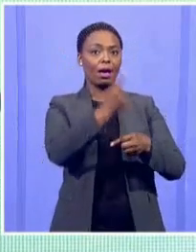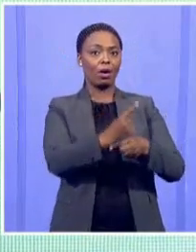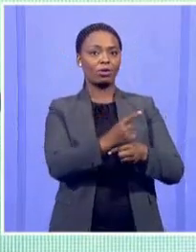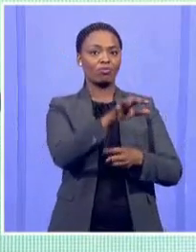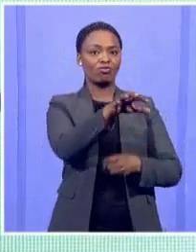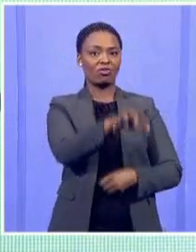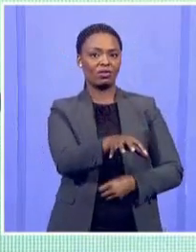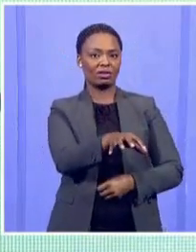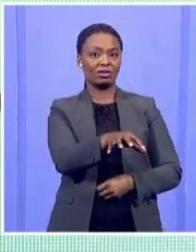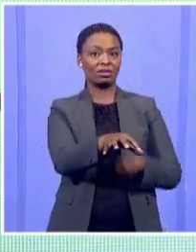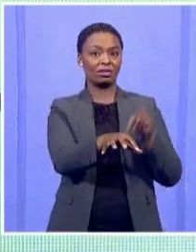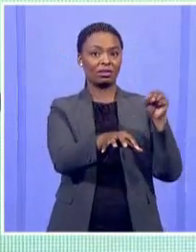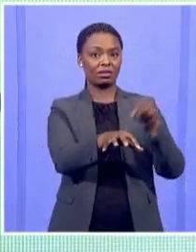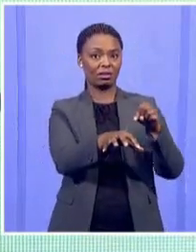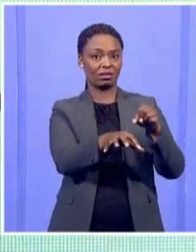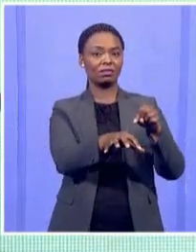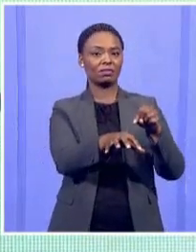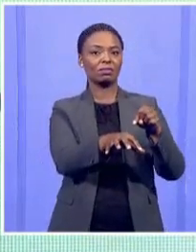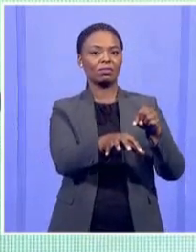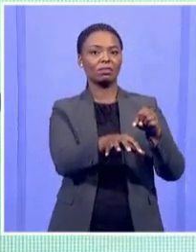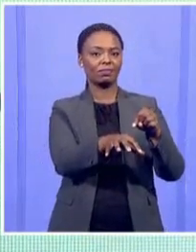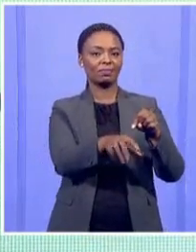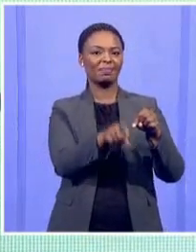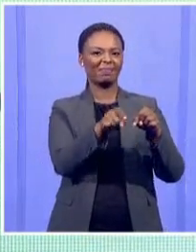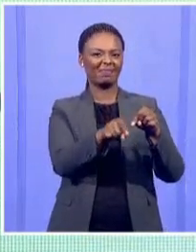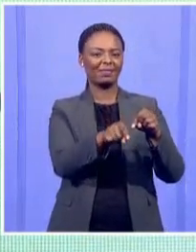province, which is your big